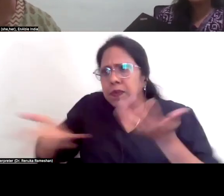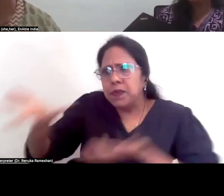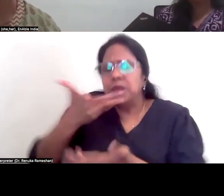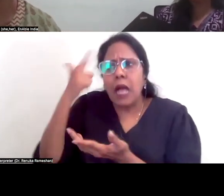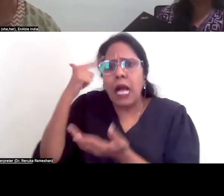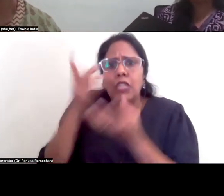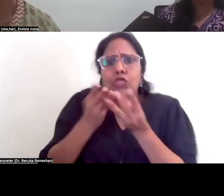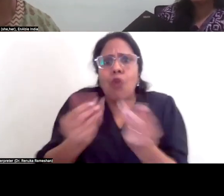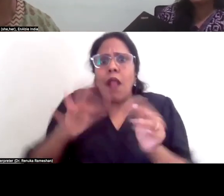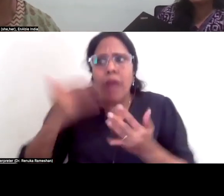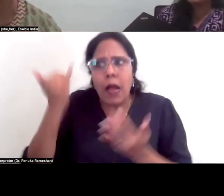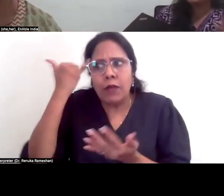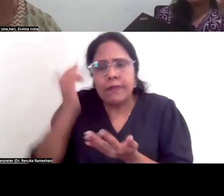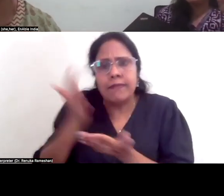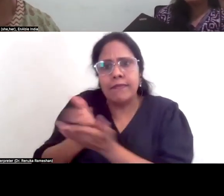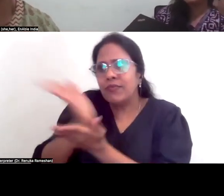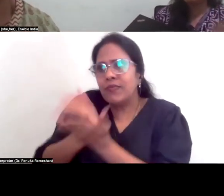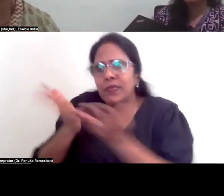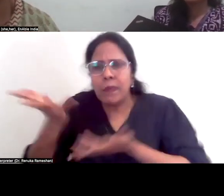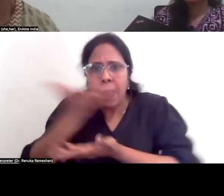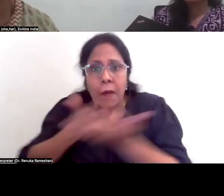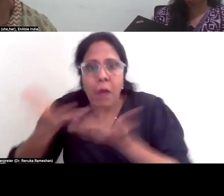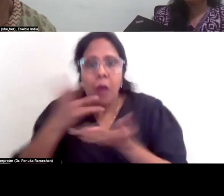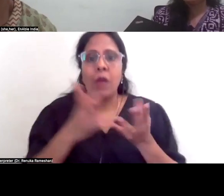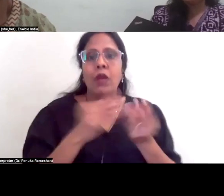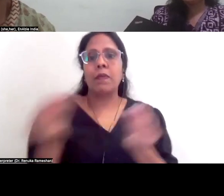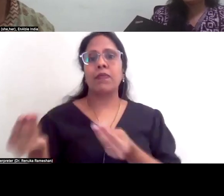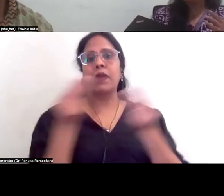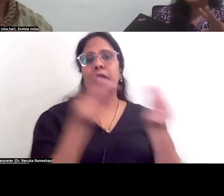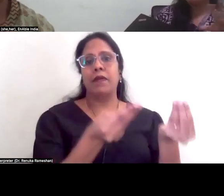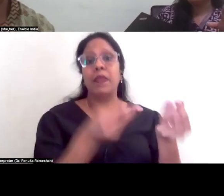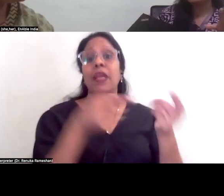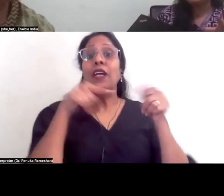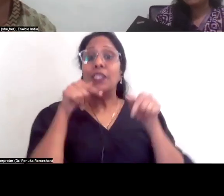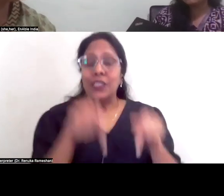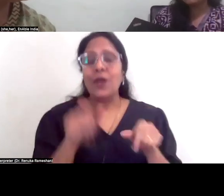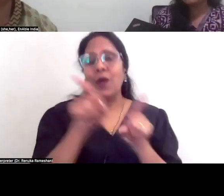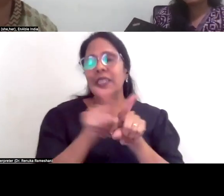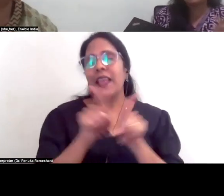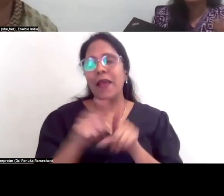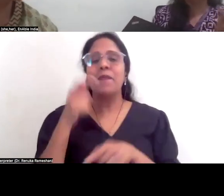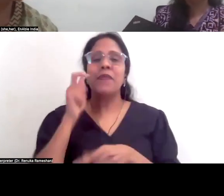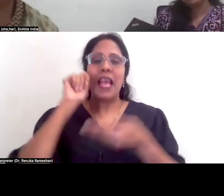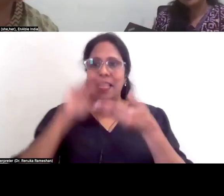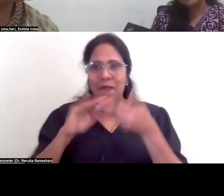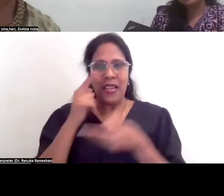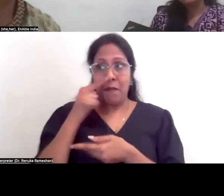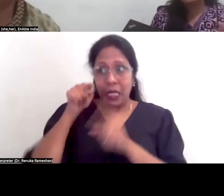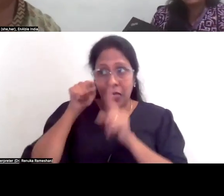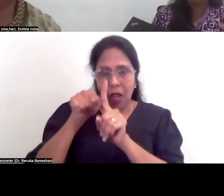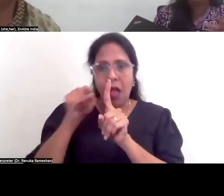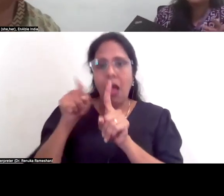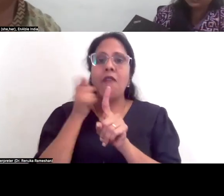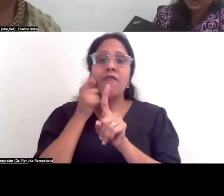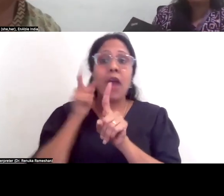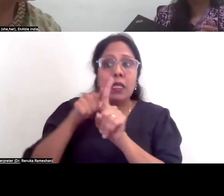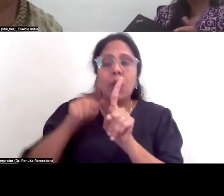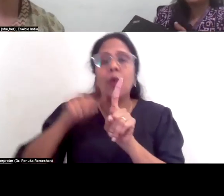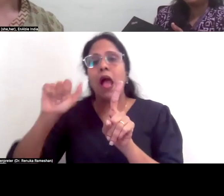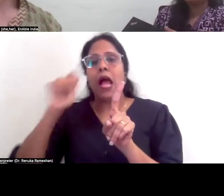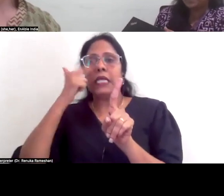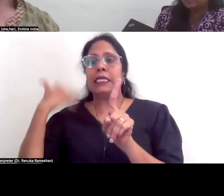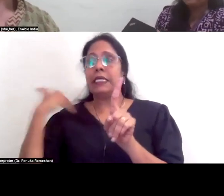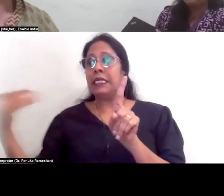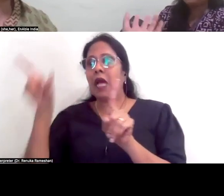my mother-in-law, it was her sister who was that person. Who was that person basically who can influence it. That we understood